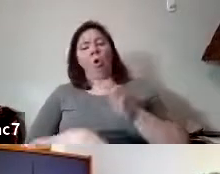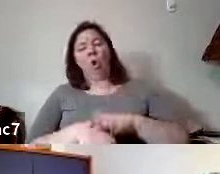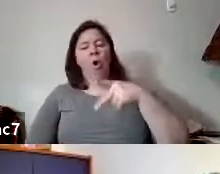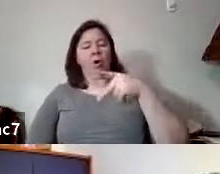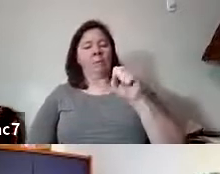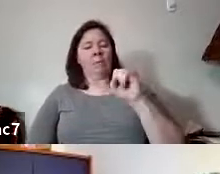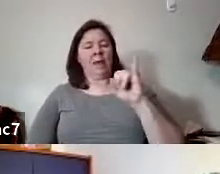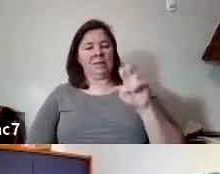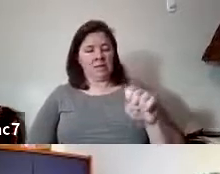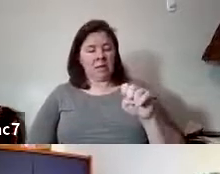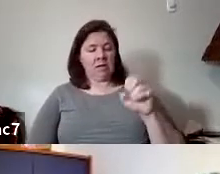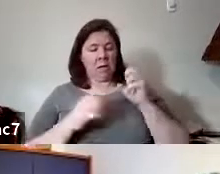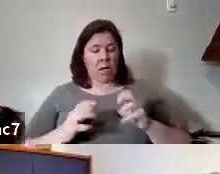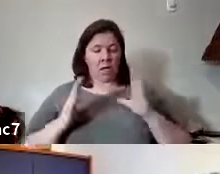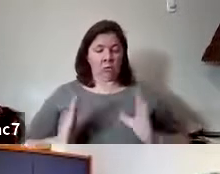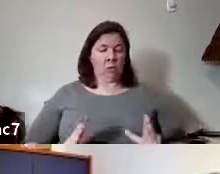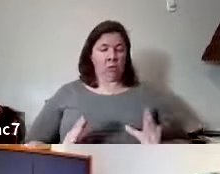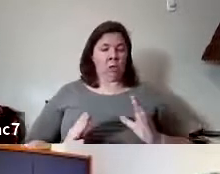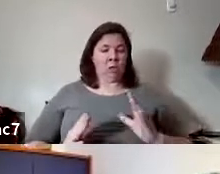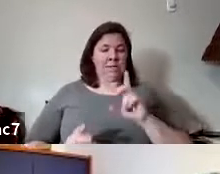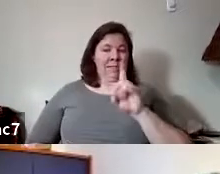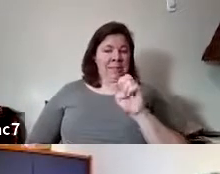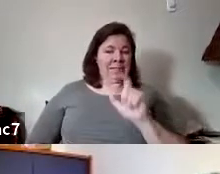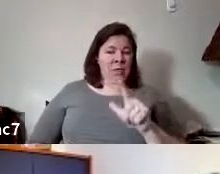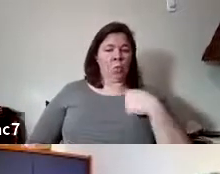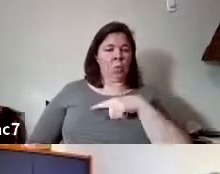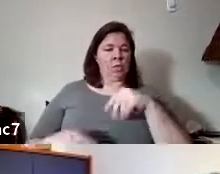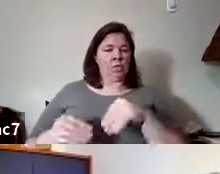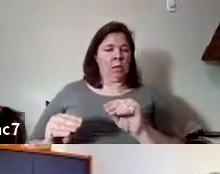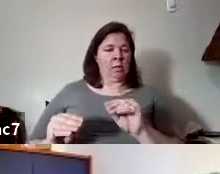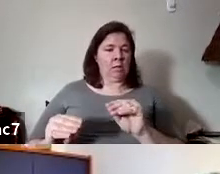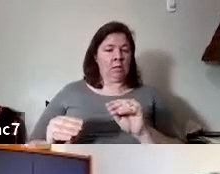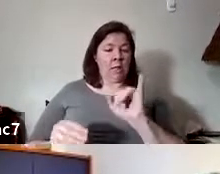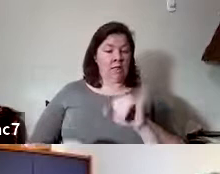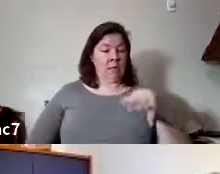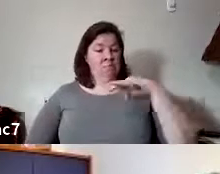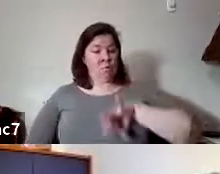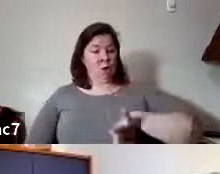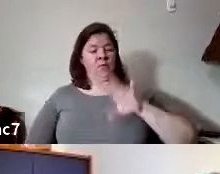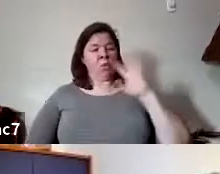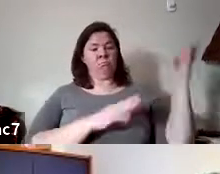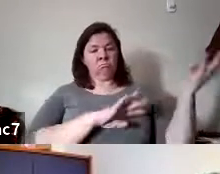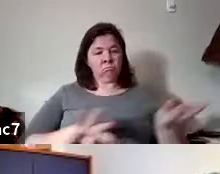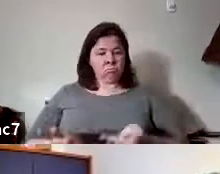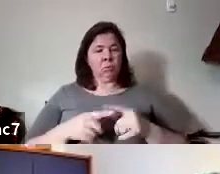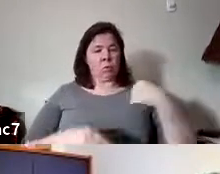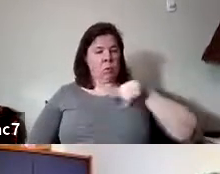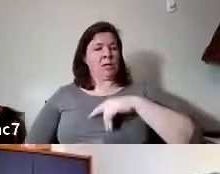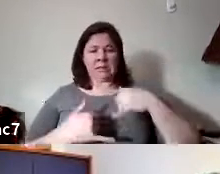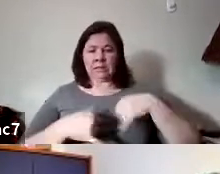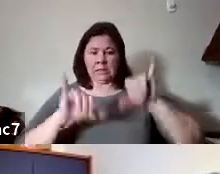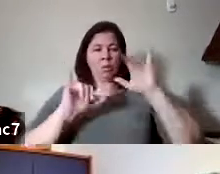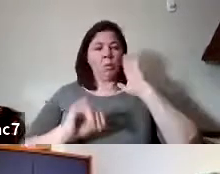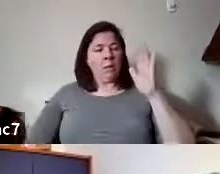customer deal that we sell. And that profit will still flow into us, I believe. So